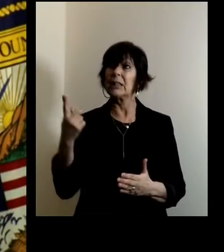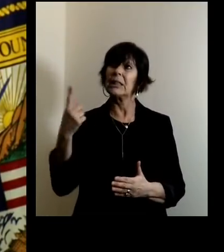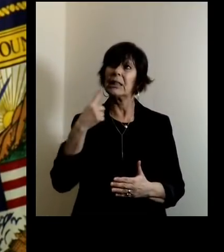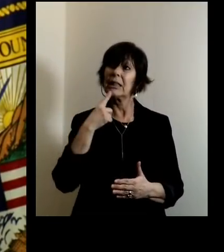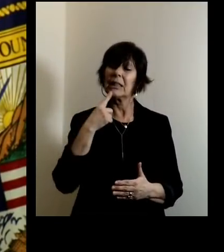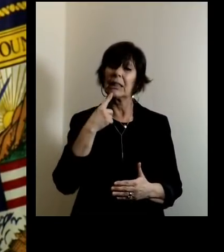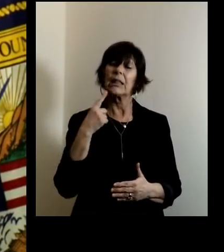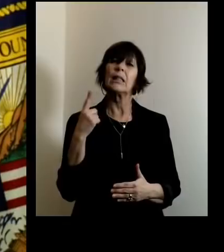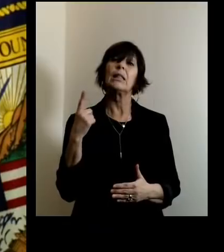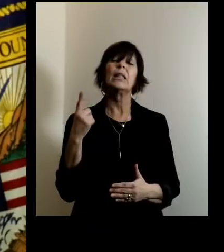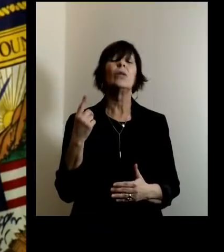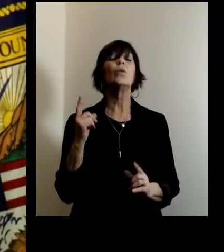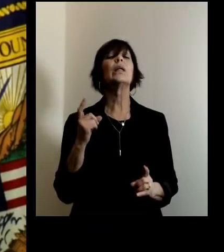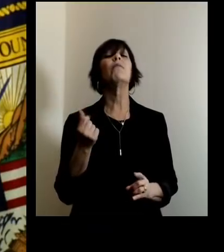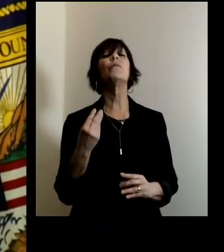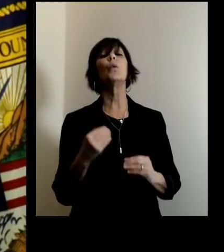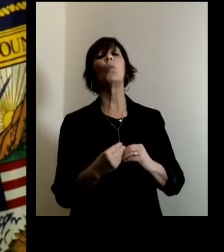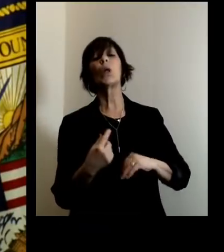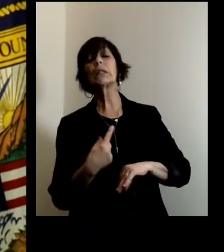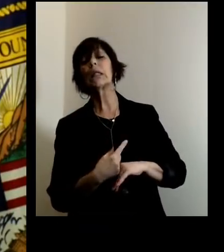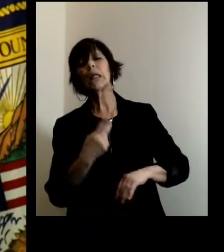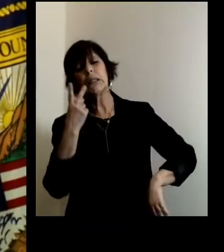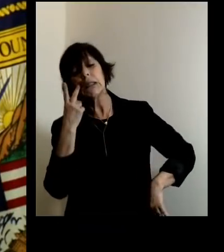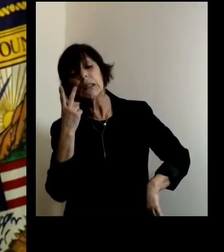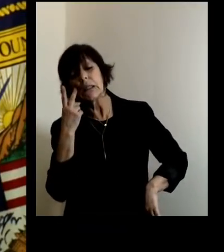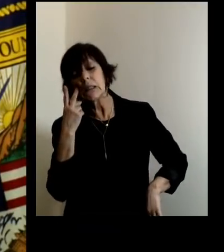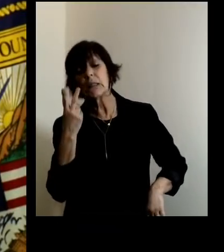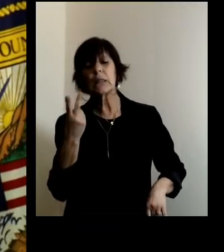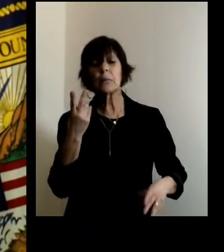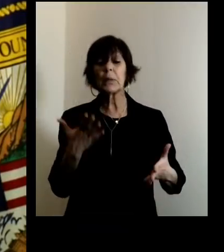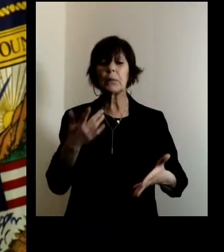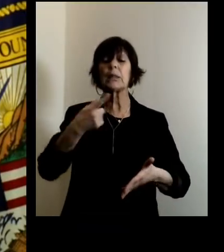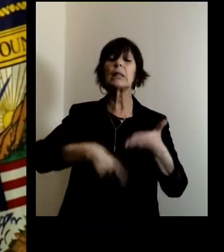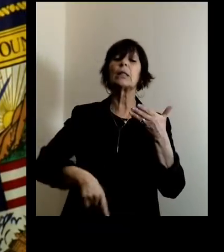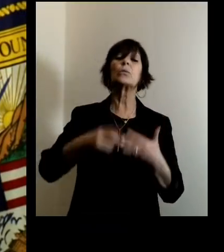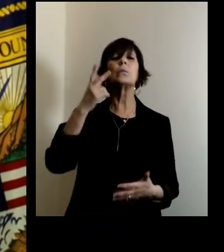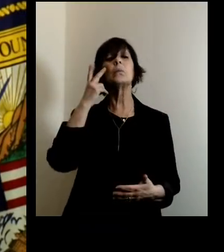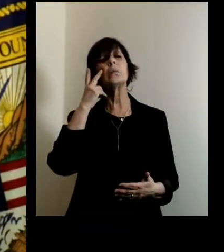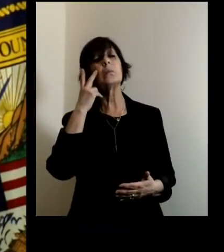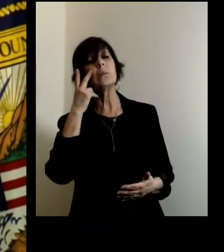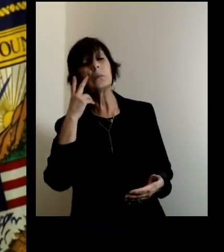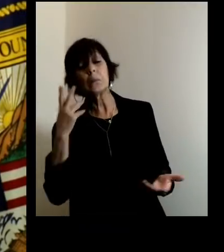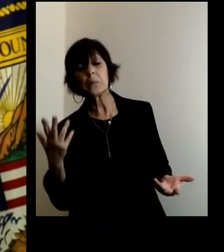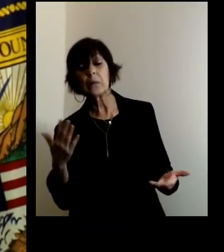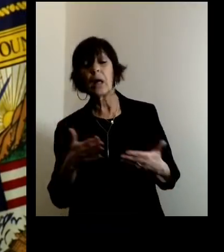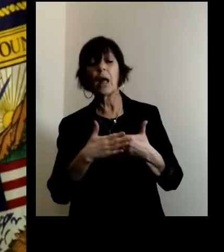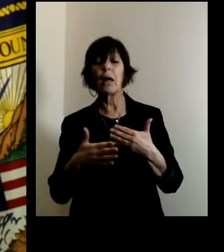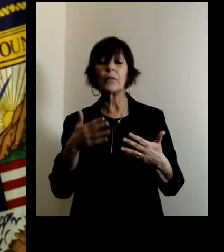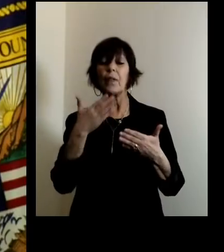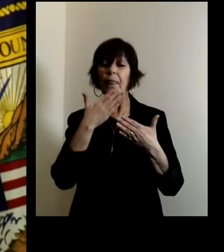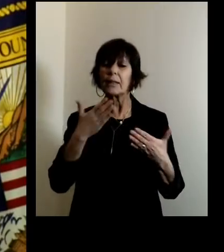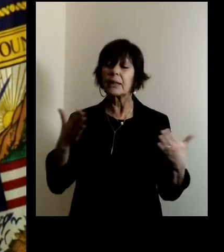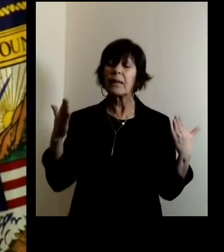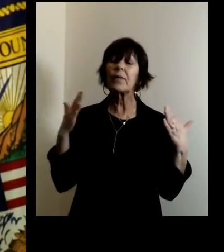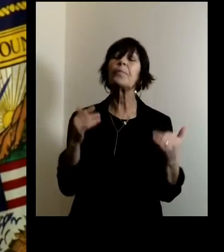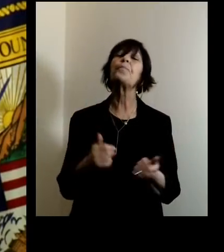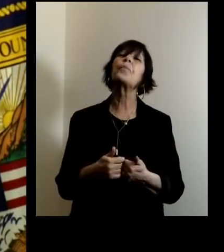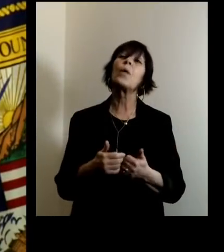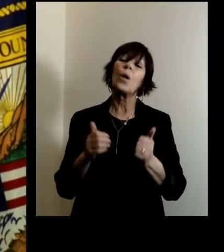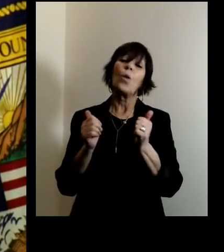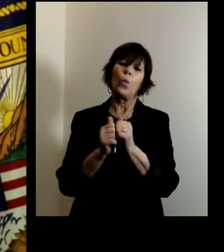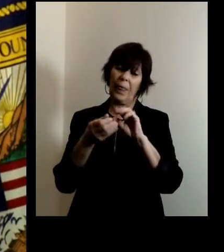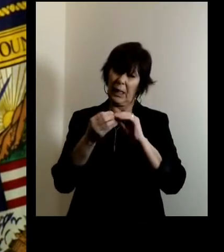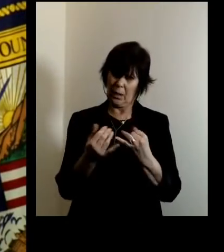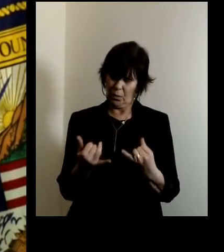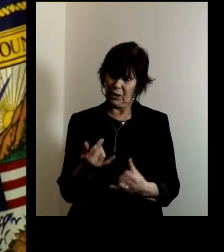well, they'll give it a few more days, so that perhaps by this time next week we'll see how the numbers are after the Thanksgiving holiday. With the numbers where